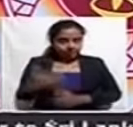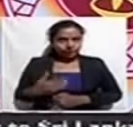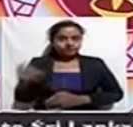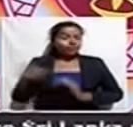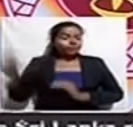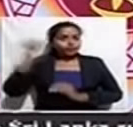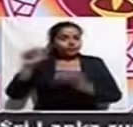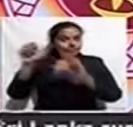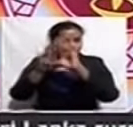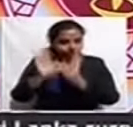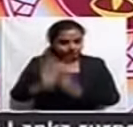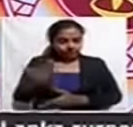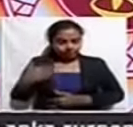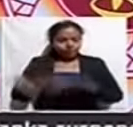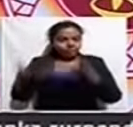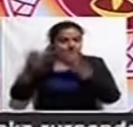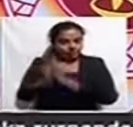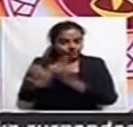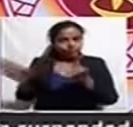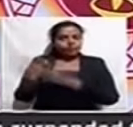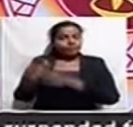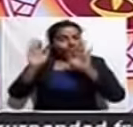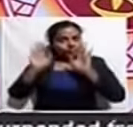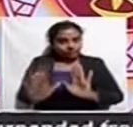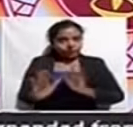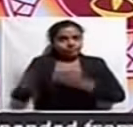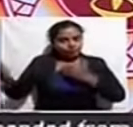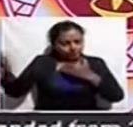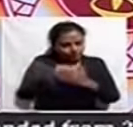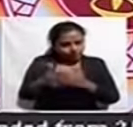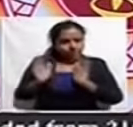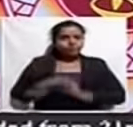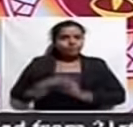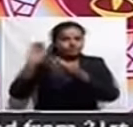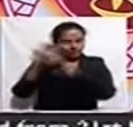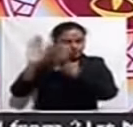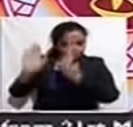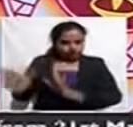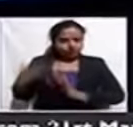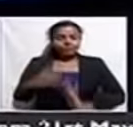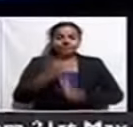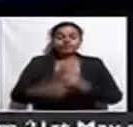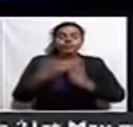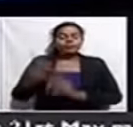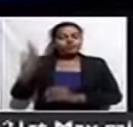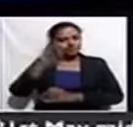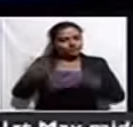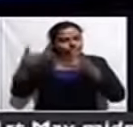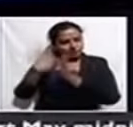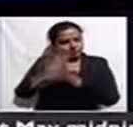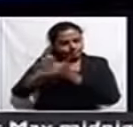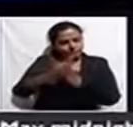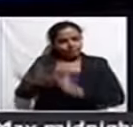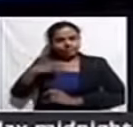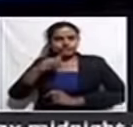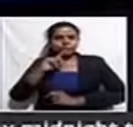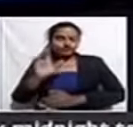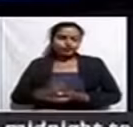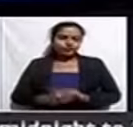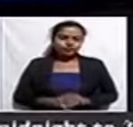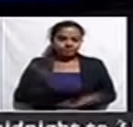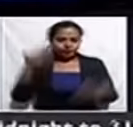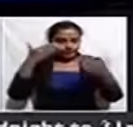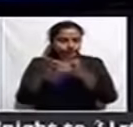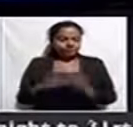Ocean remains secure for the benefit of all countries. According to the President's media division,